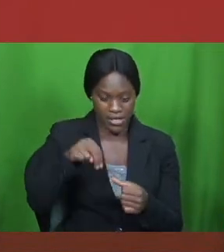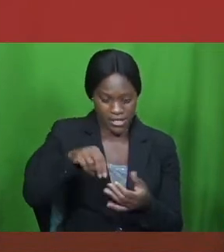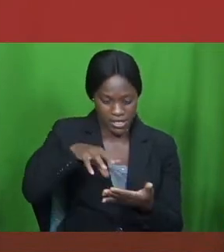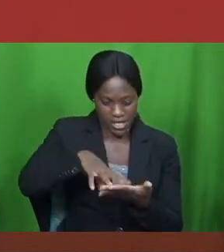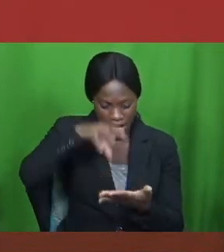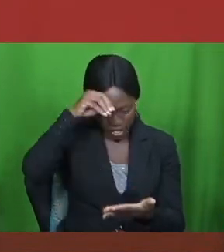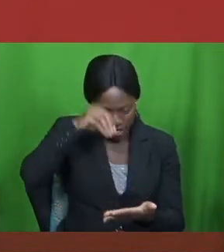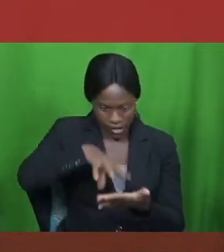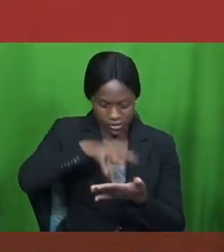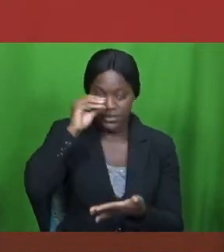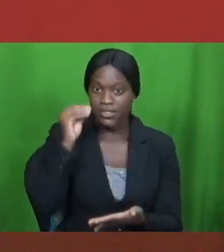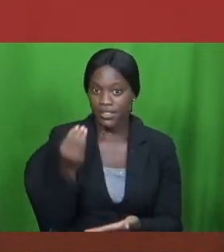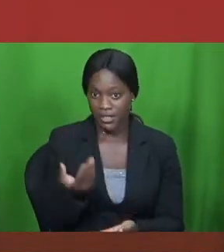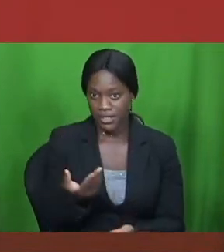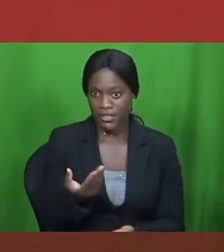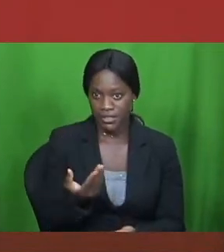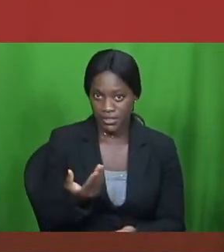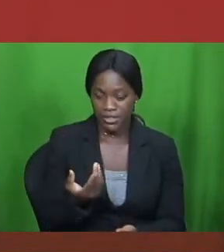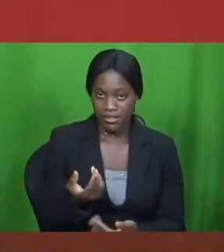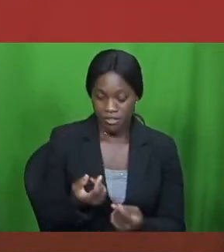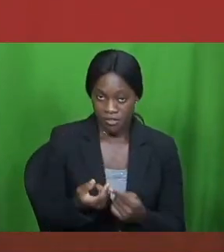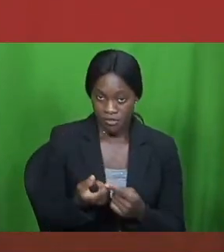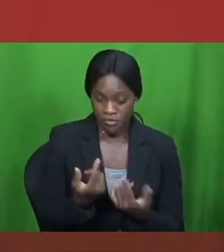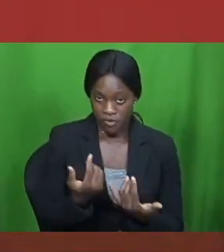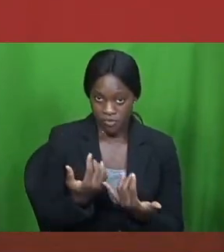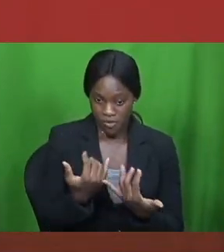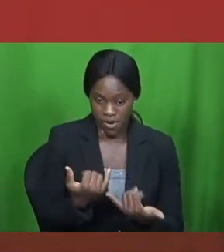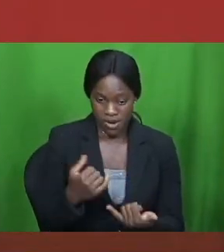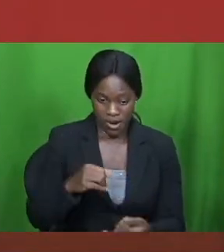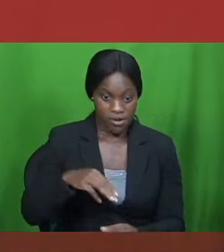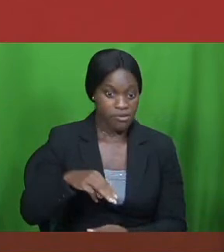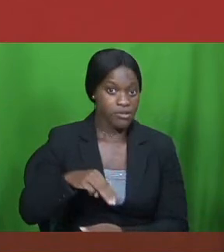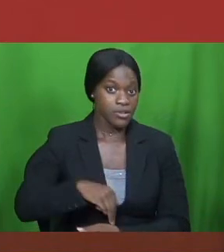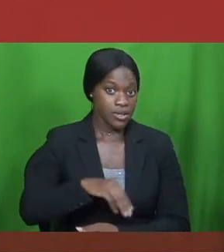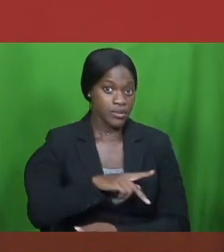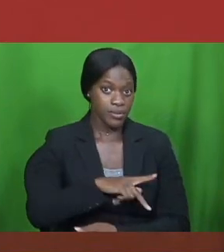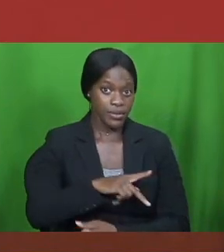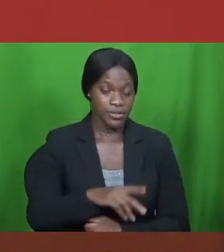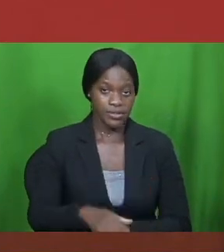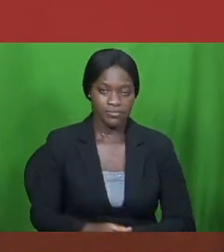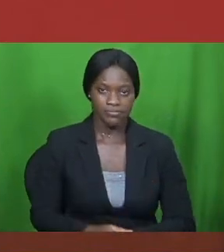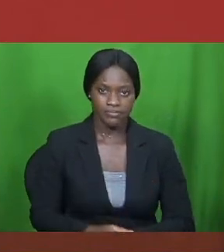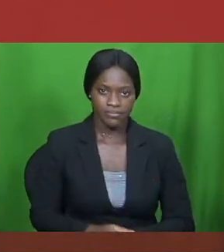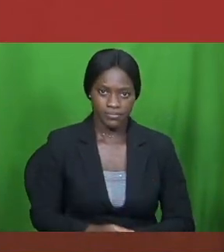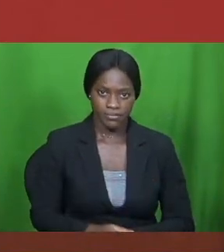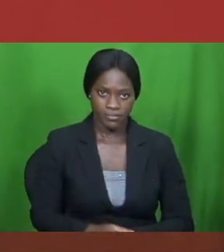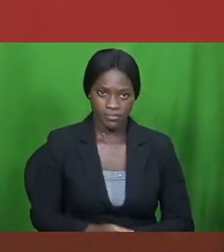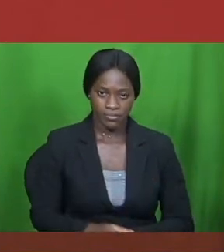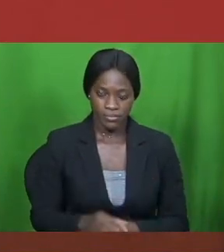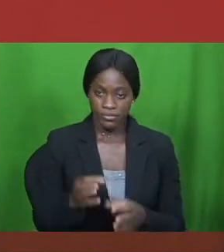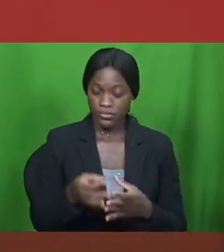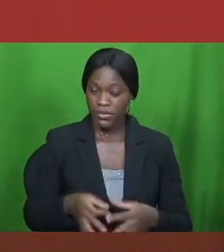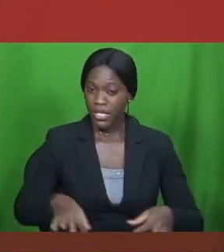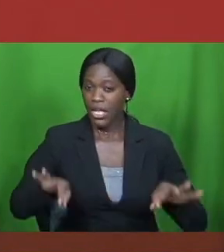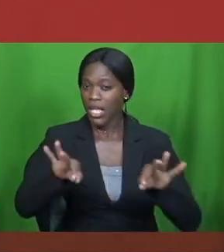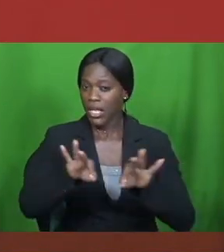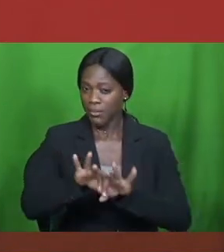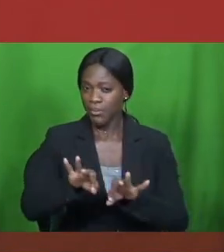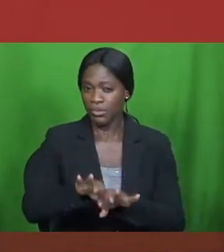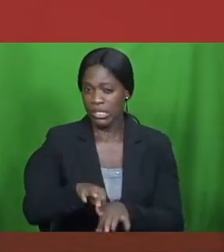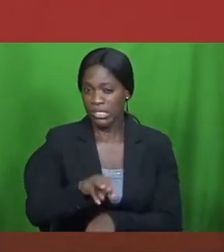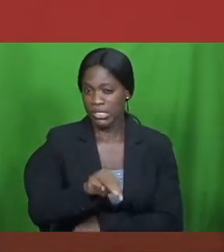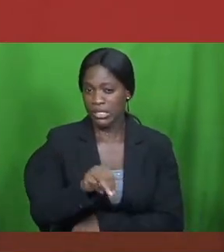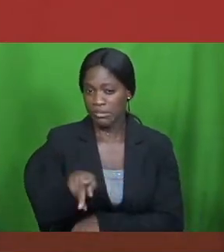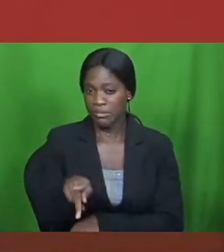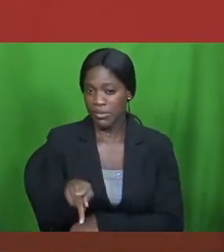emulation by current members of Parliament. It's important, honorable members, when you